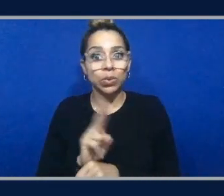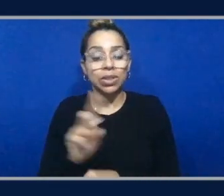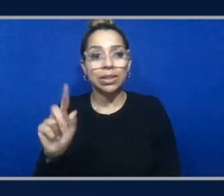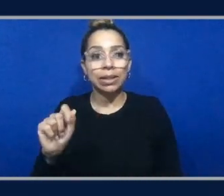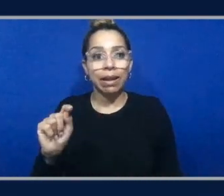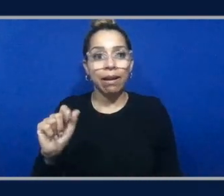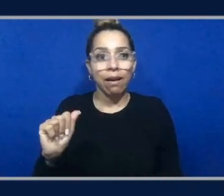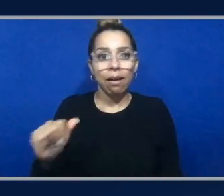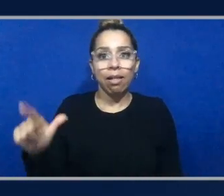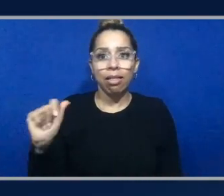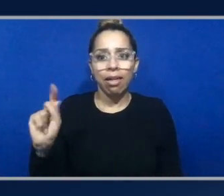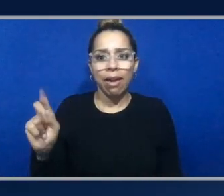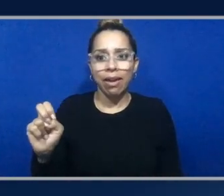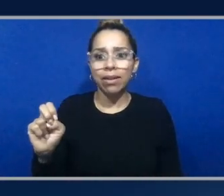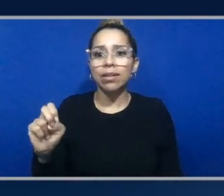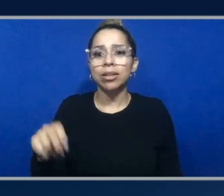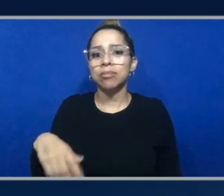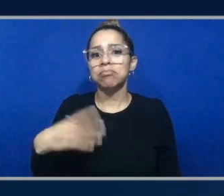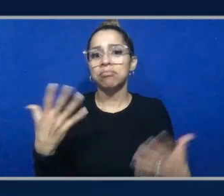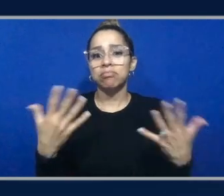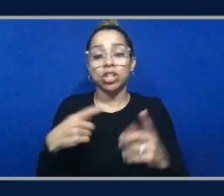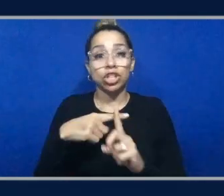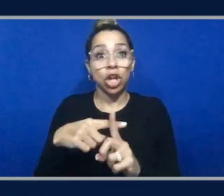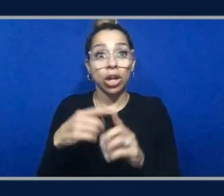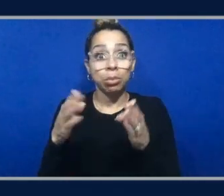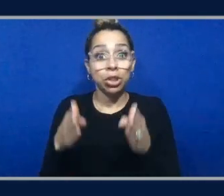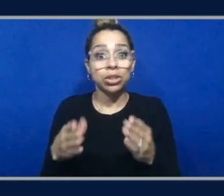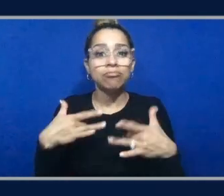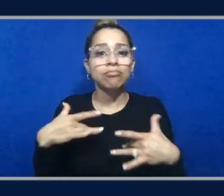persona, I would say it's the data engineers, data architects,